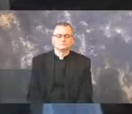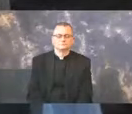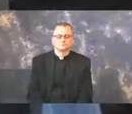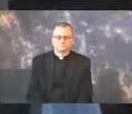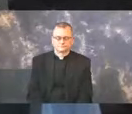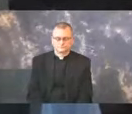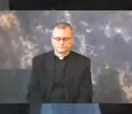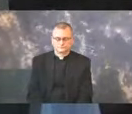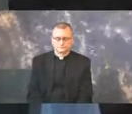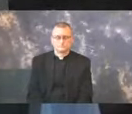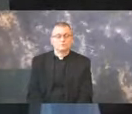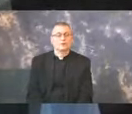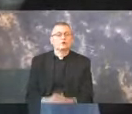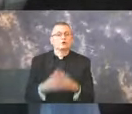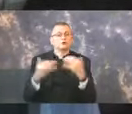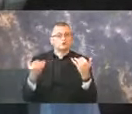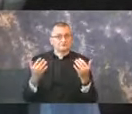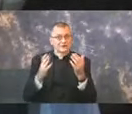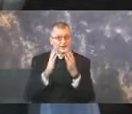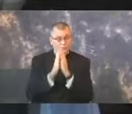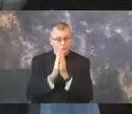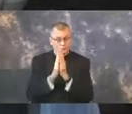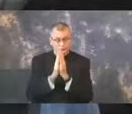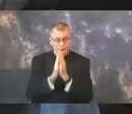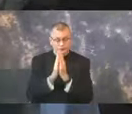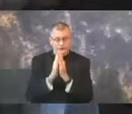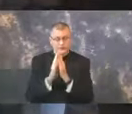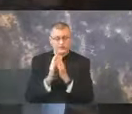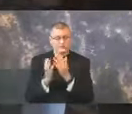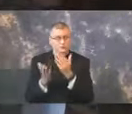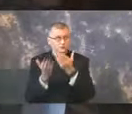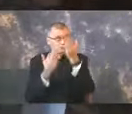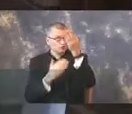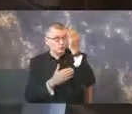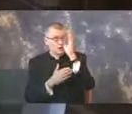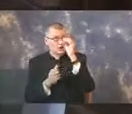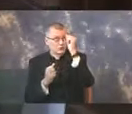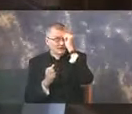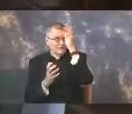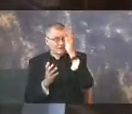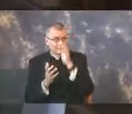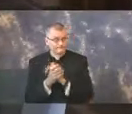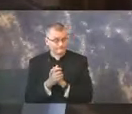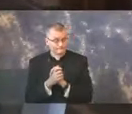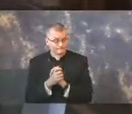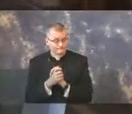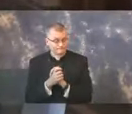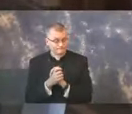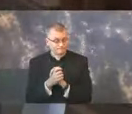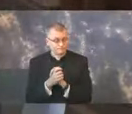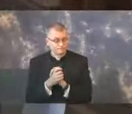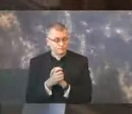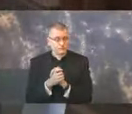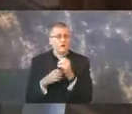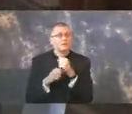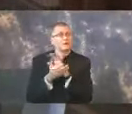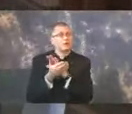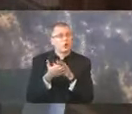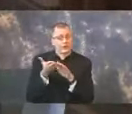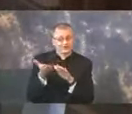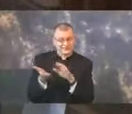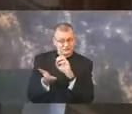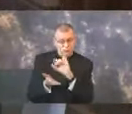Let us pray, dear brothers and sisters, to God the Almighty Father, that he bless and sanctify this oil,